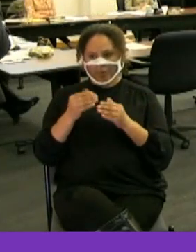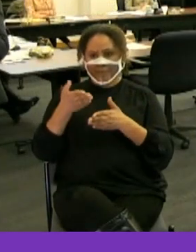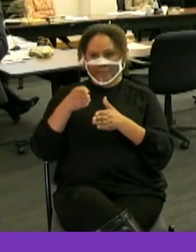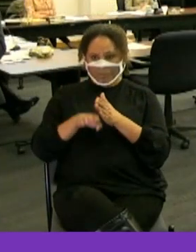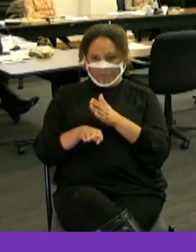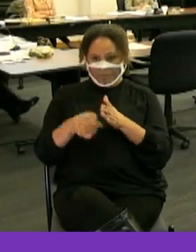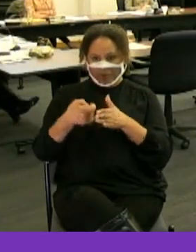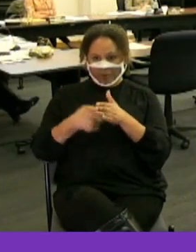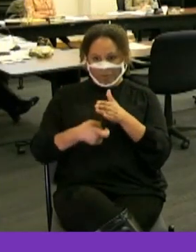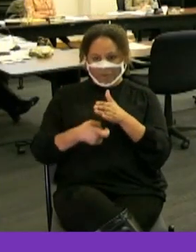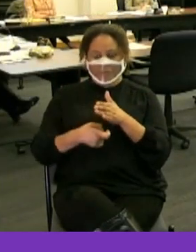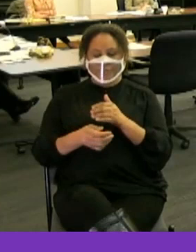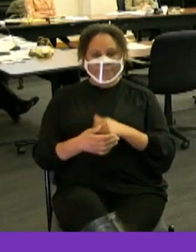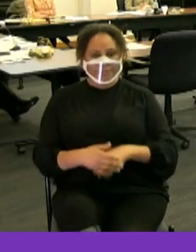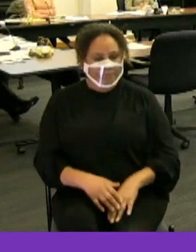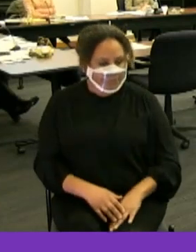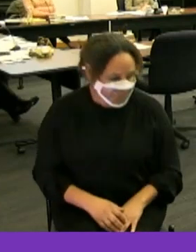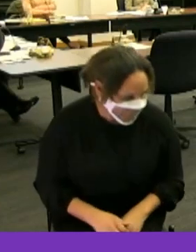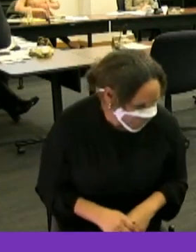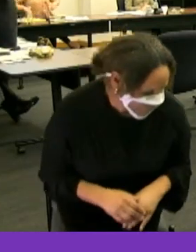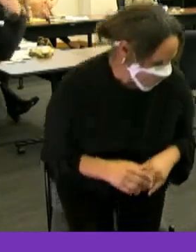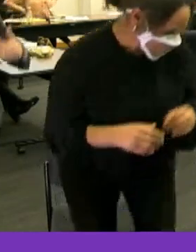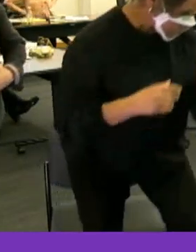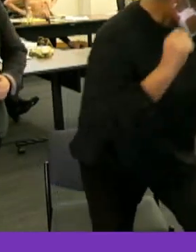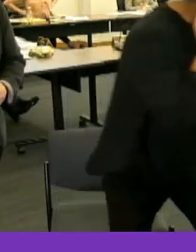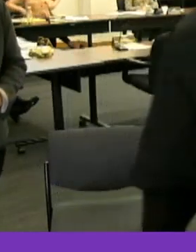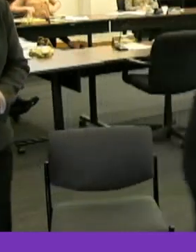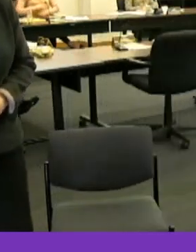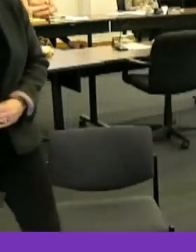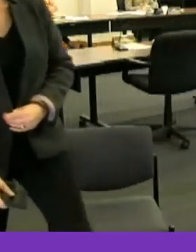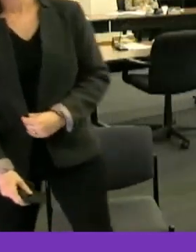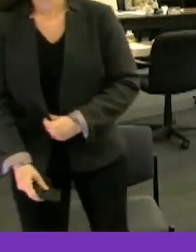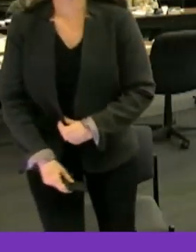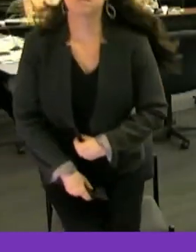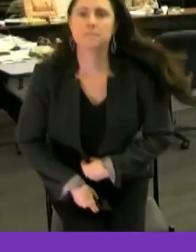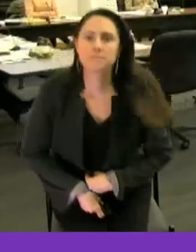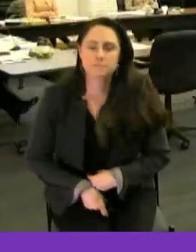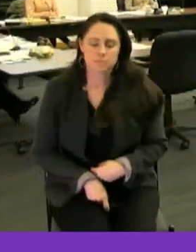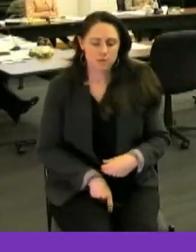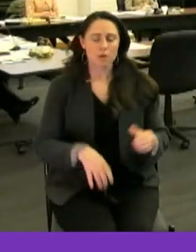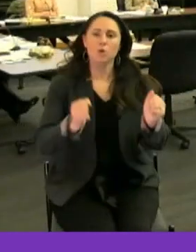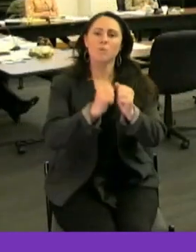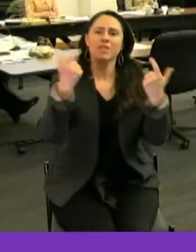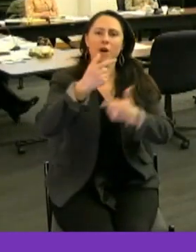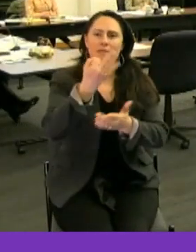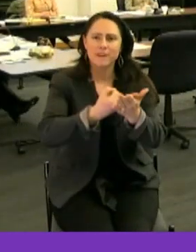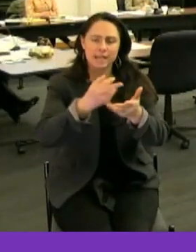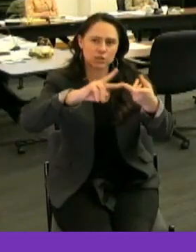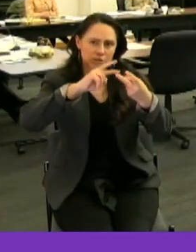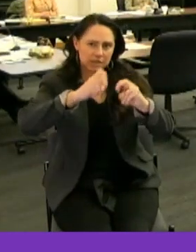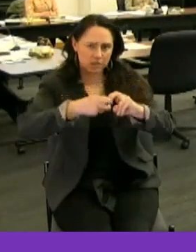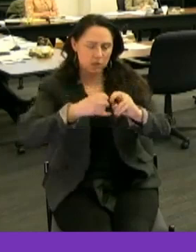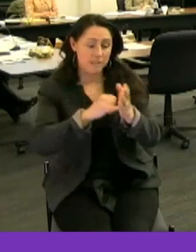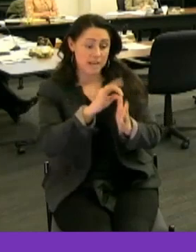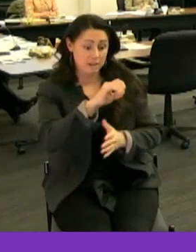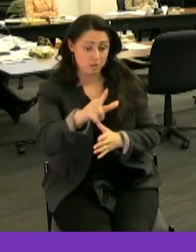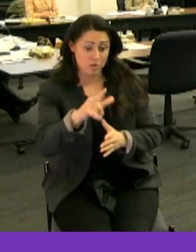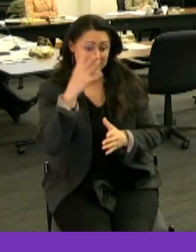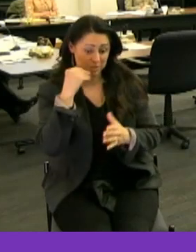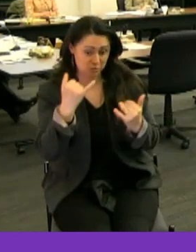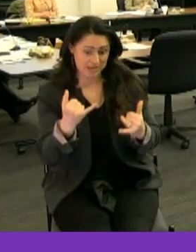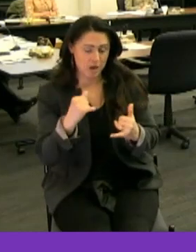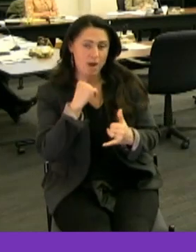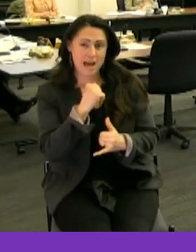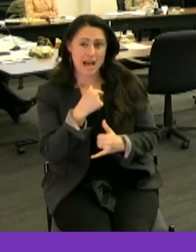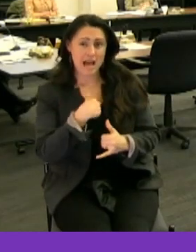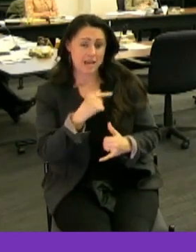financial difficulties that Illinois is having right now and the cost of everything going up, I personally do not